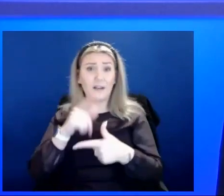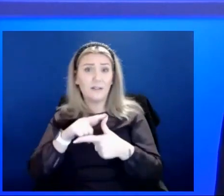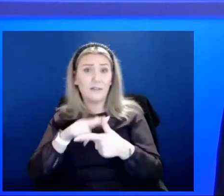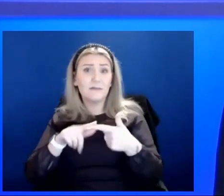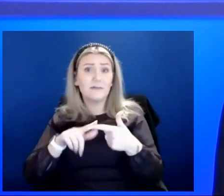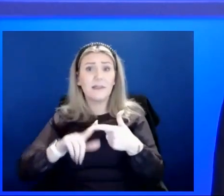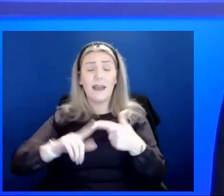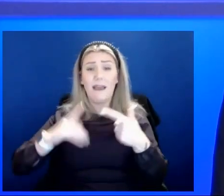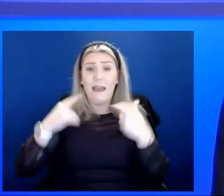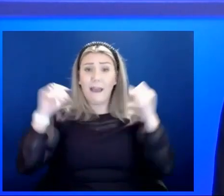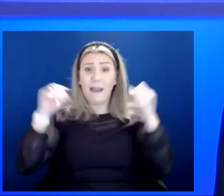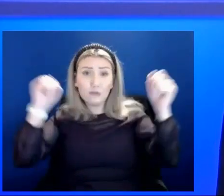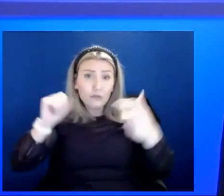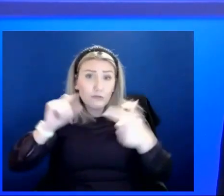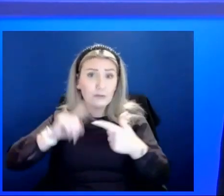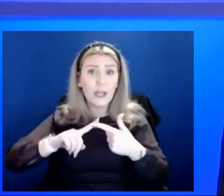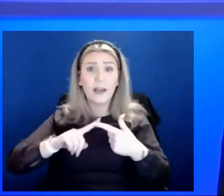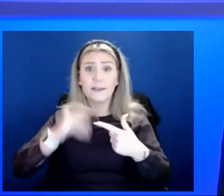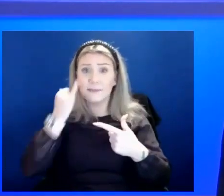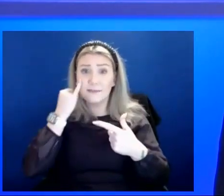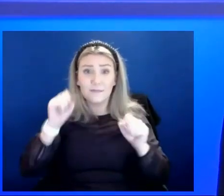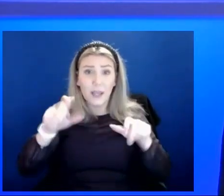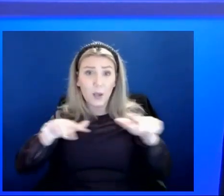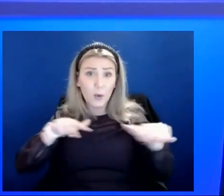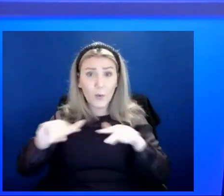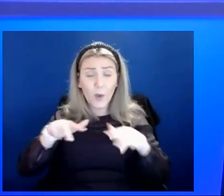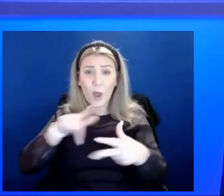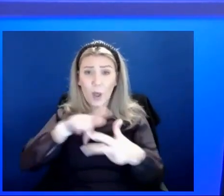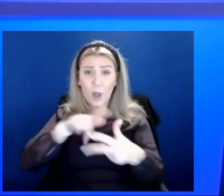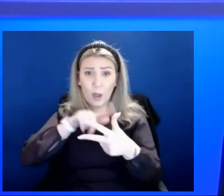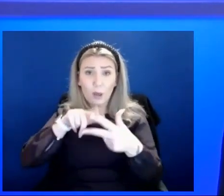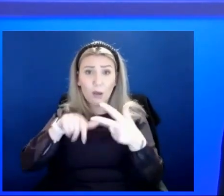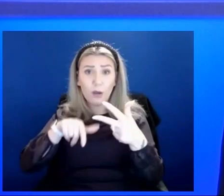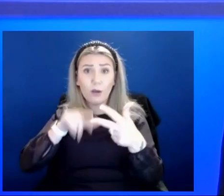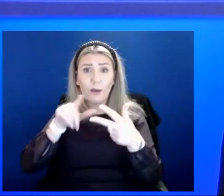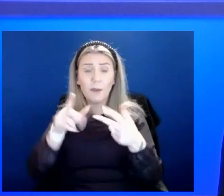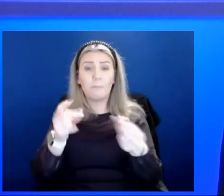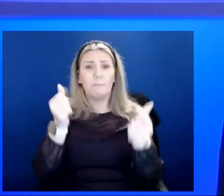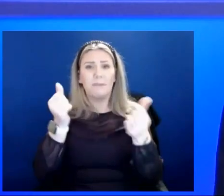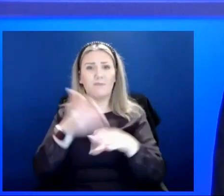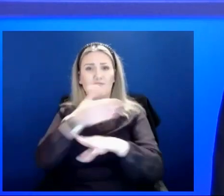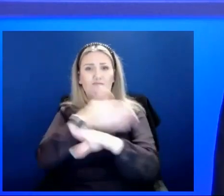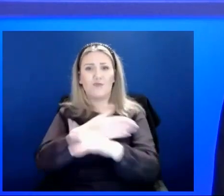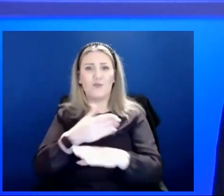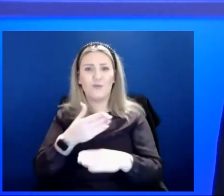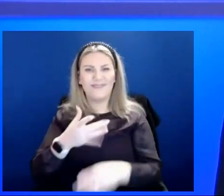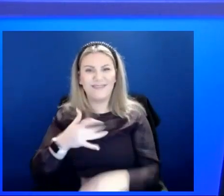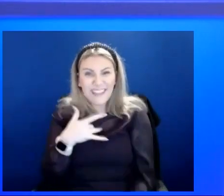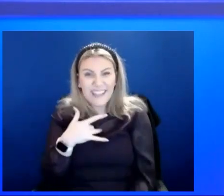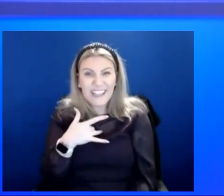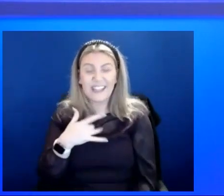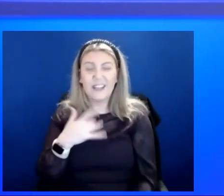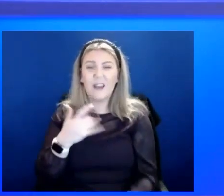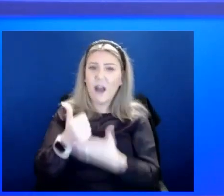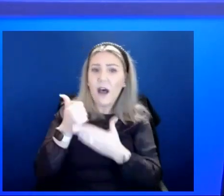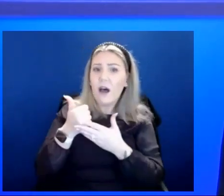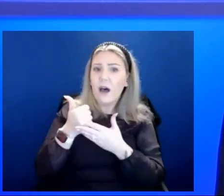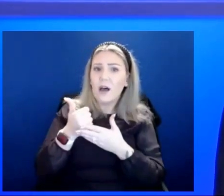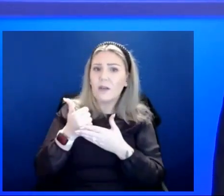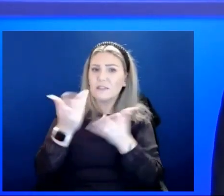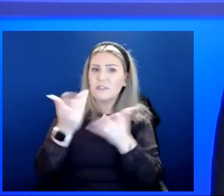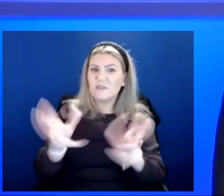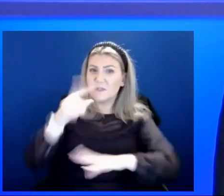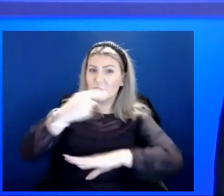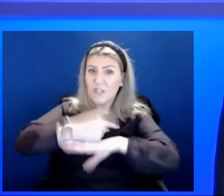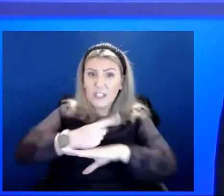walk. And these are things that will immediately improve your mood and help you to feel better. And at the end of the day, feel like you did something more than just